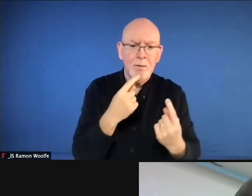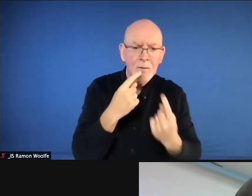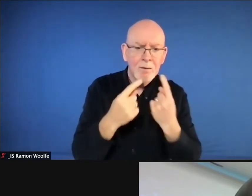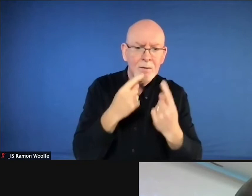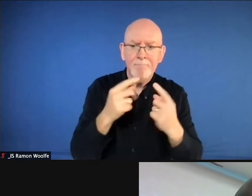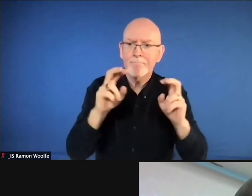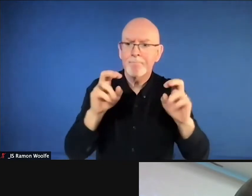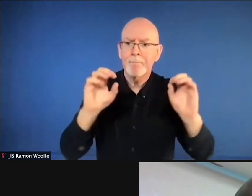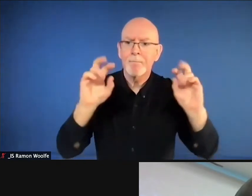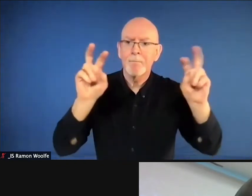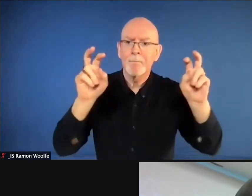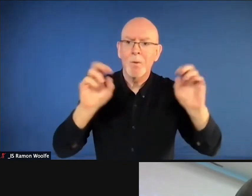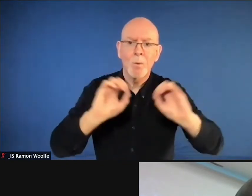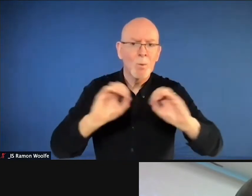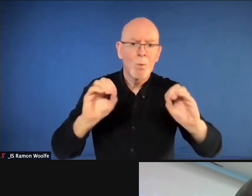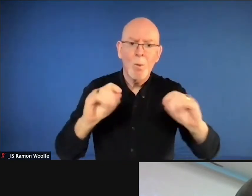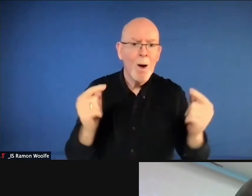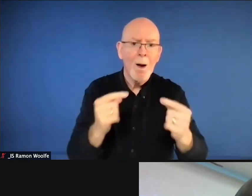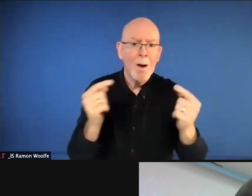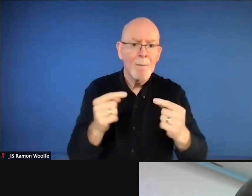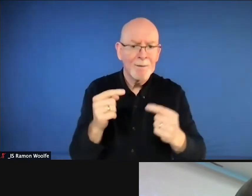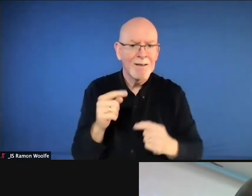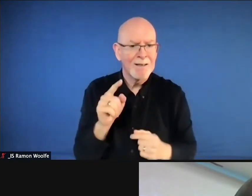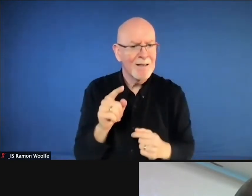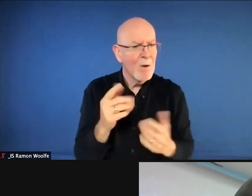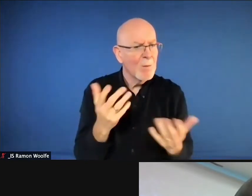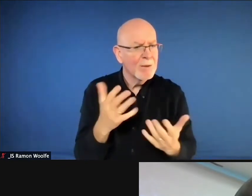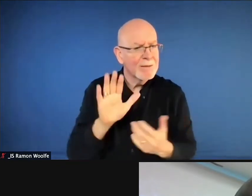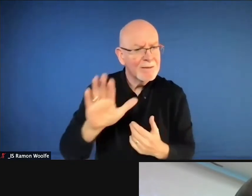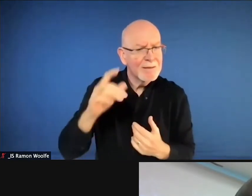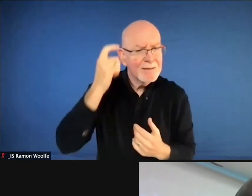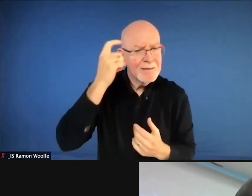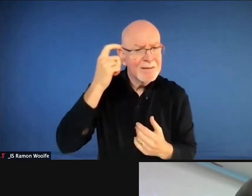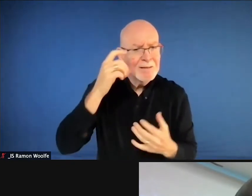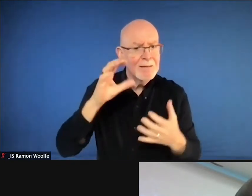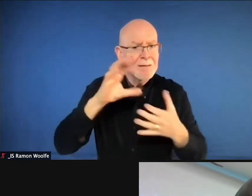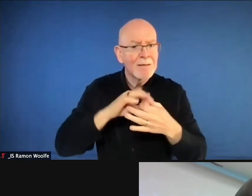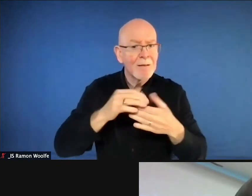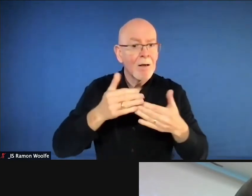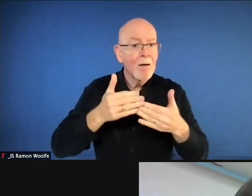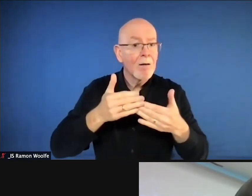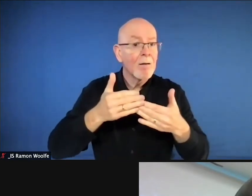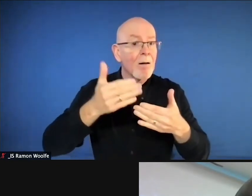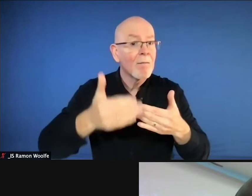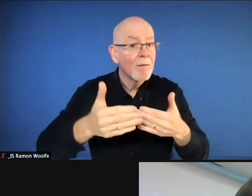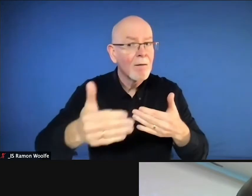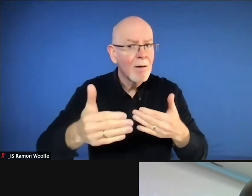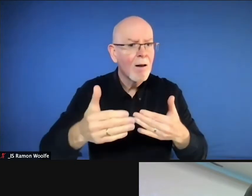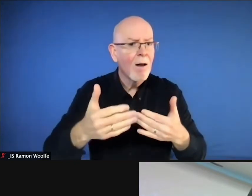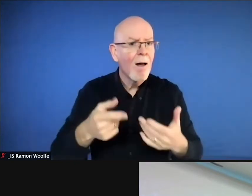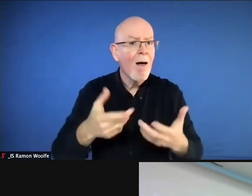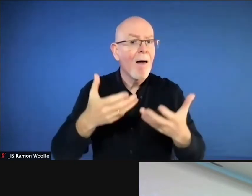benefits for refugee participants? What is your reaction to that, Alfred?